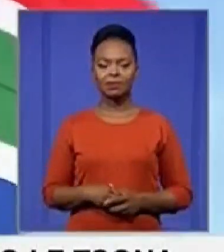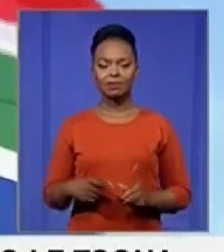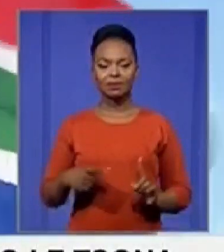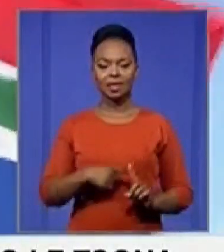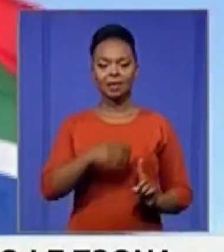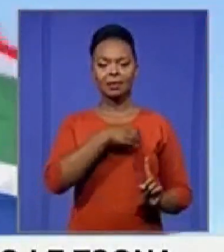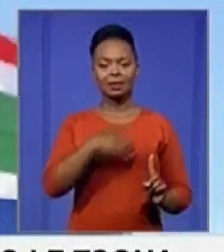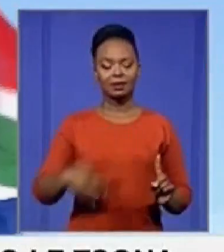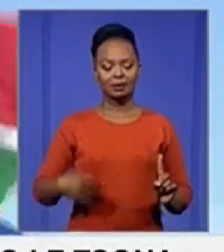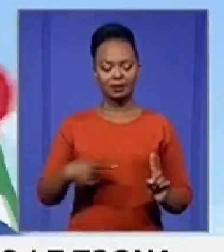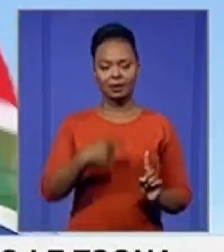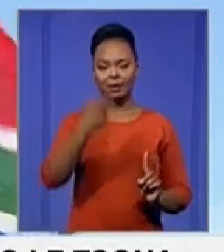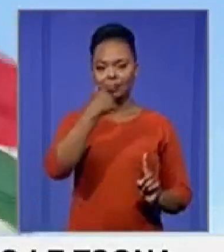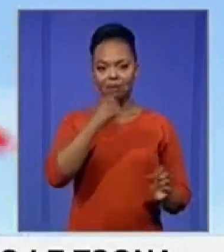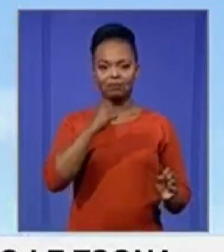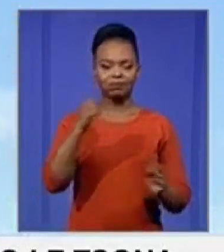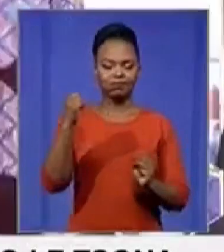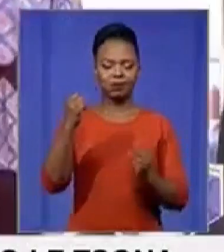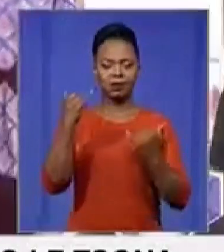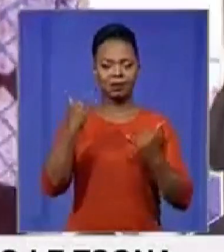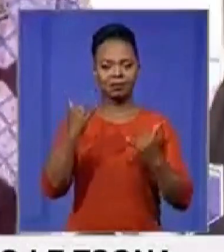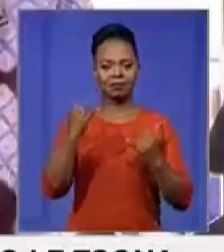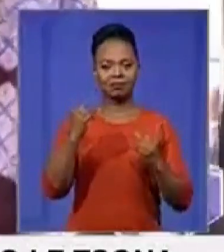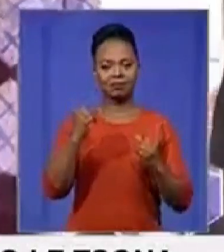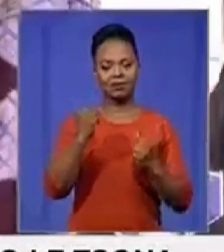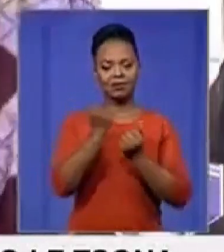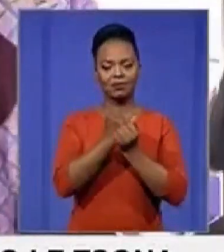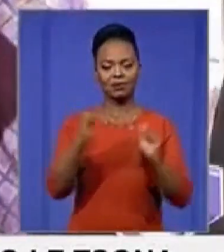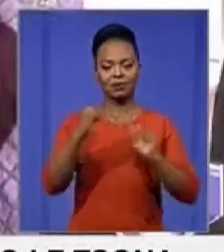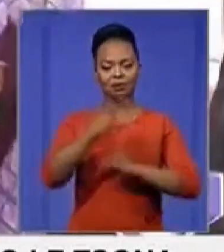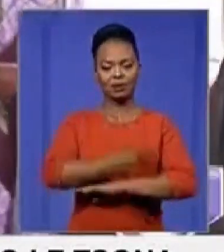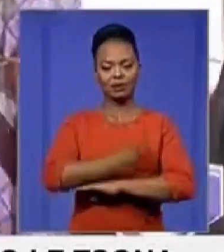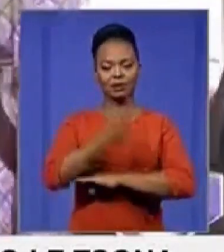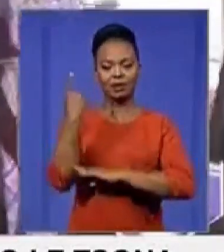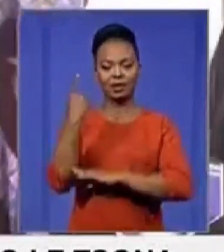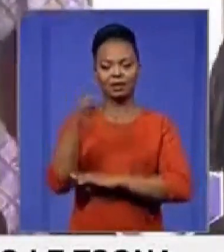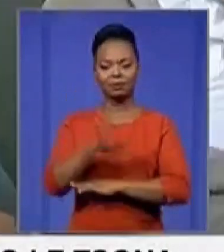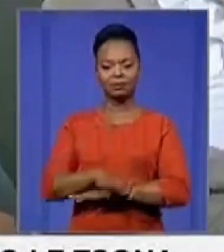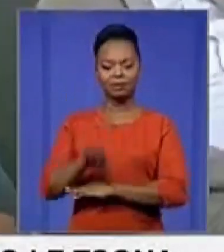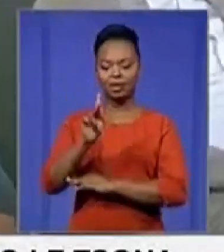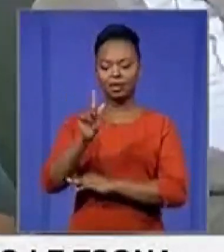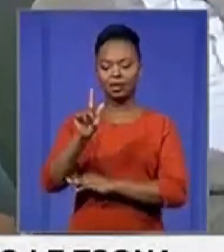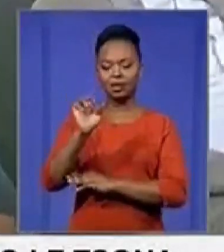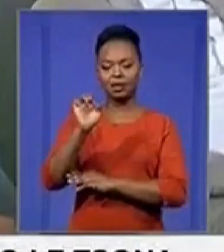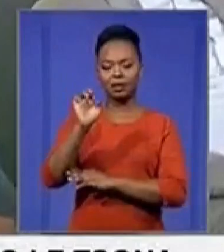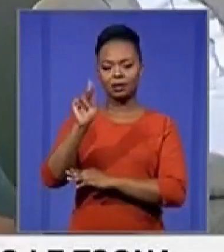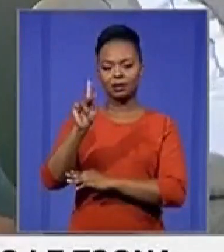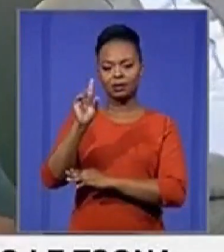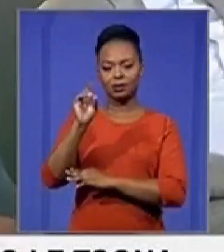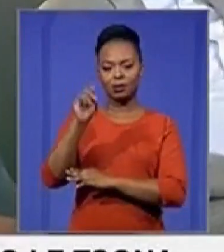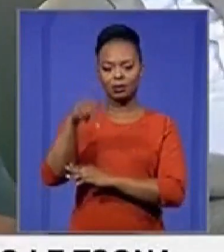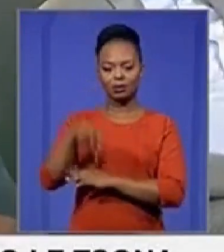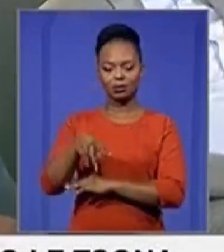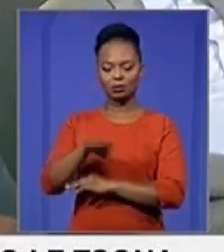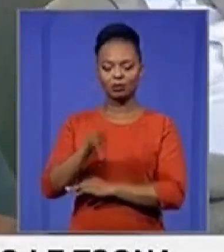Mopresidente Cyril Ramaphosa o setlile puo ya hae ya sehloho letsatsing la tokoloho stadium sa Mandela Park Klerksdorp province ya North West.